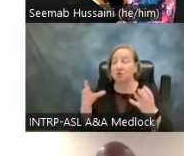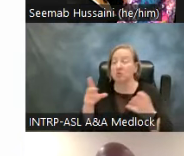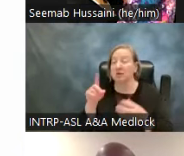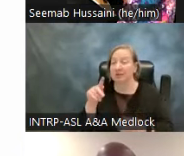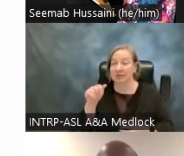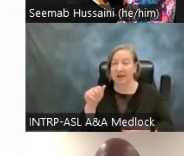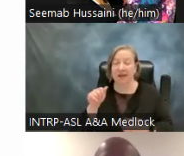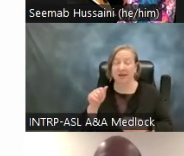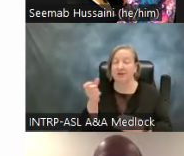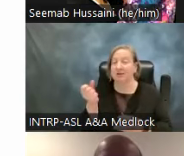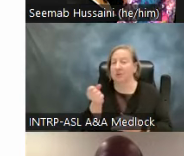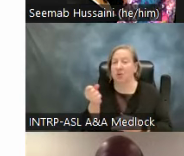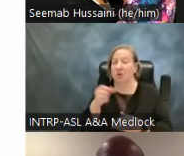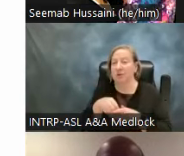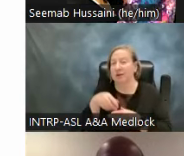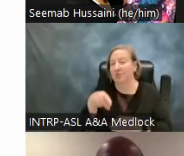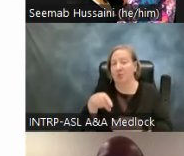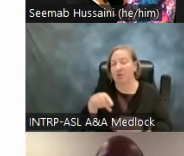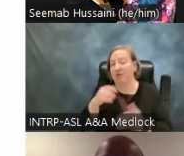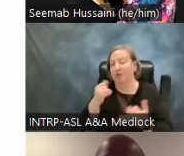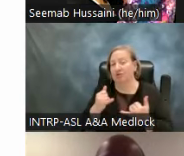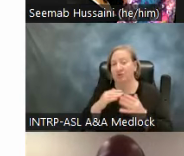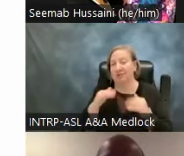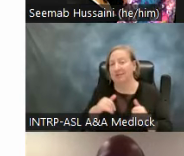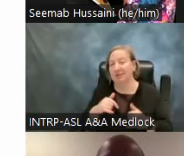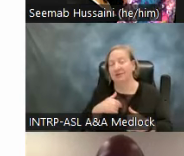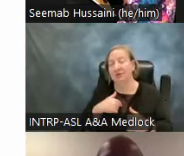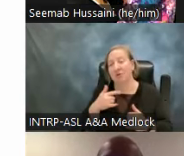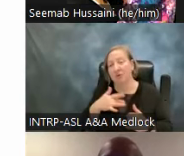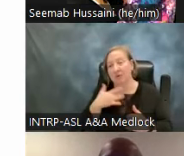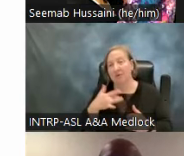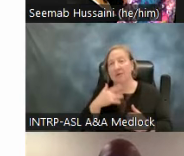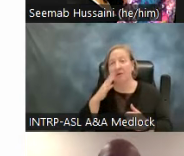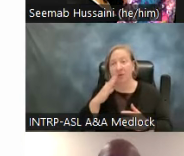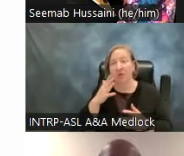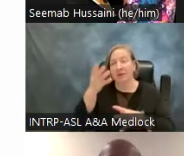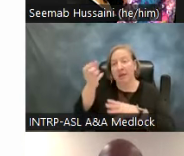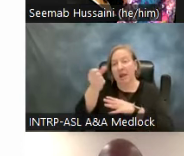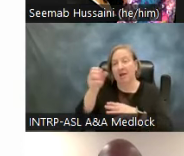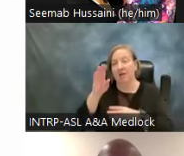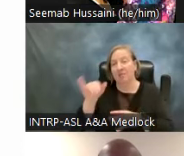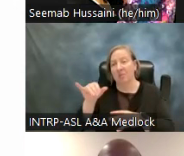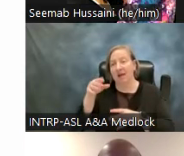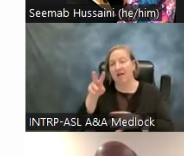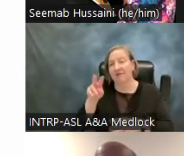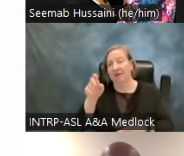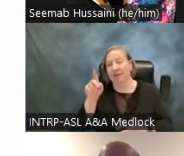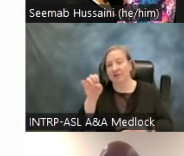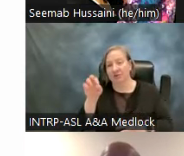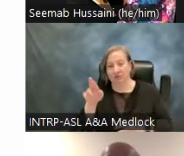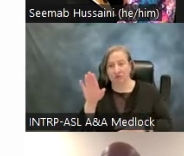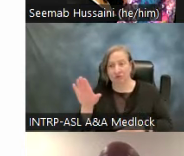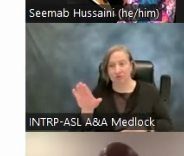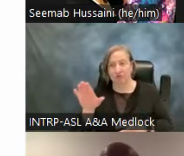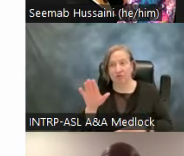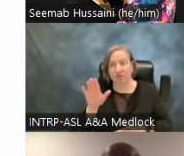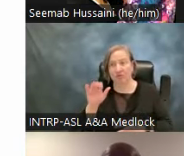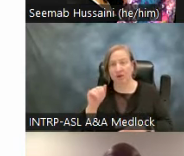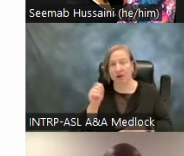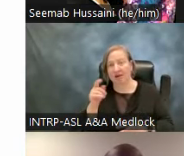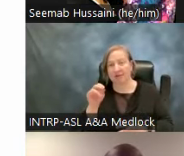be held in like Portland's current systems, so likely it will be held by the vendors. Yeah, possibly Axon, like